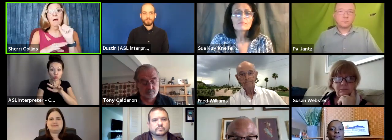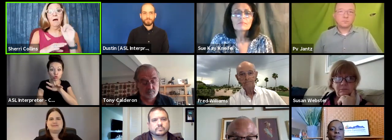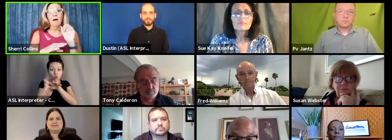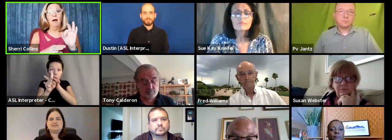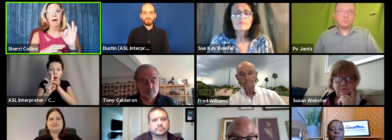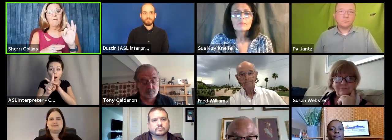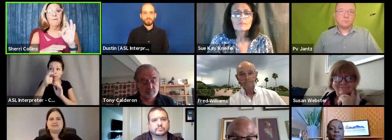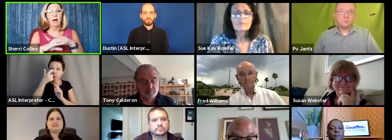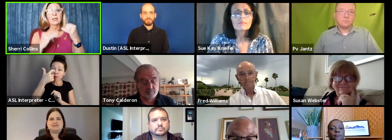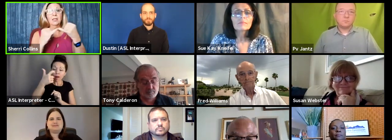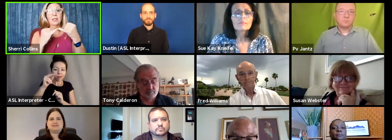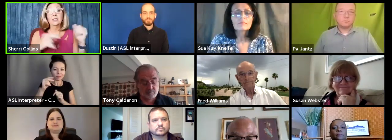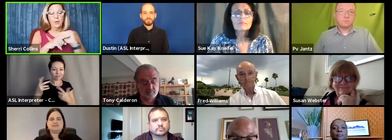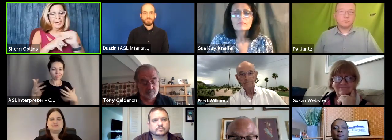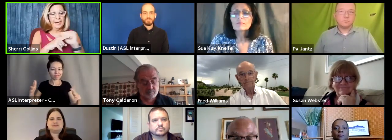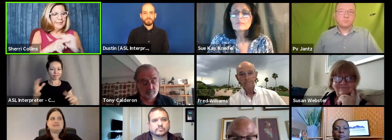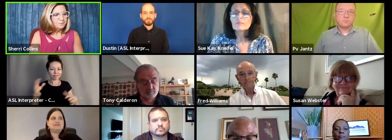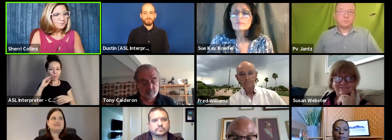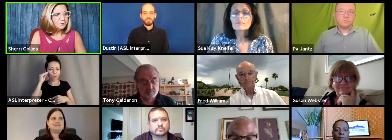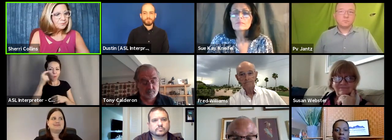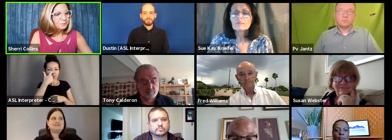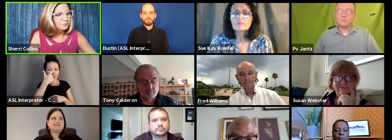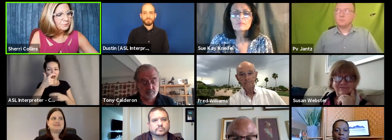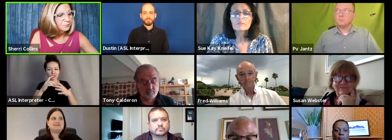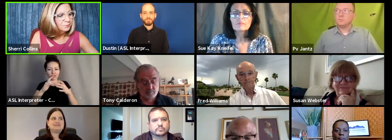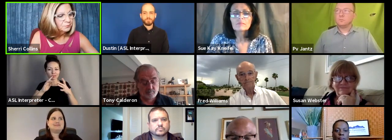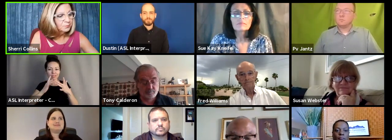increase of online training.